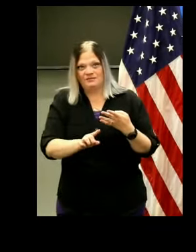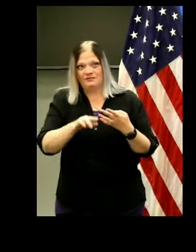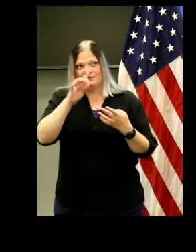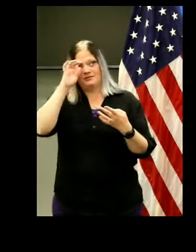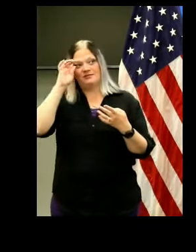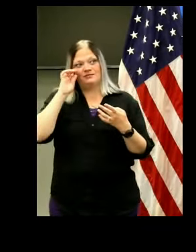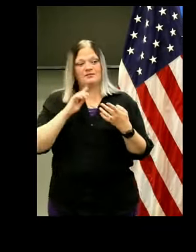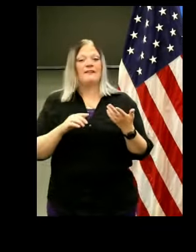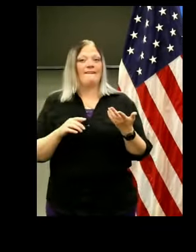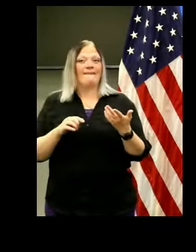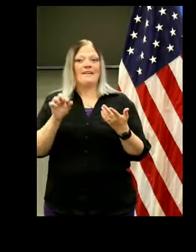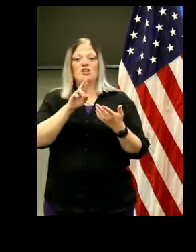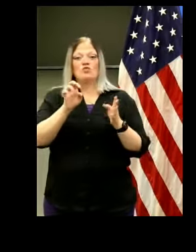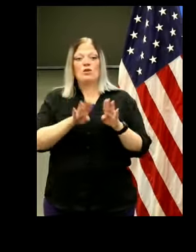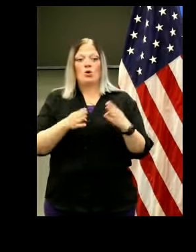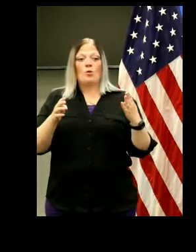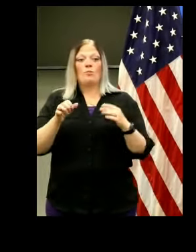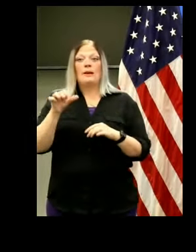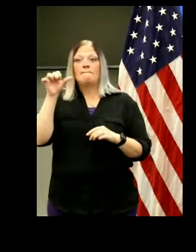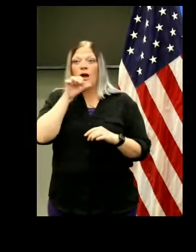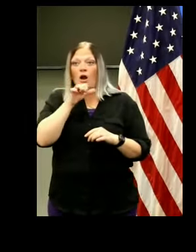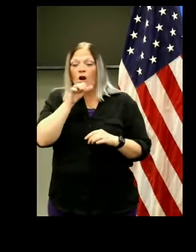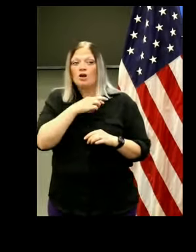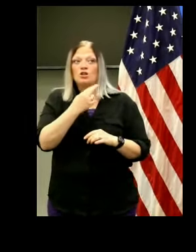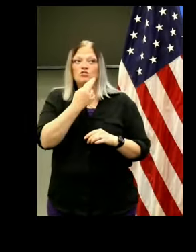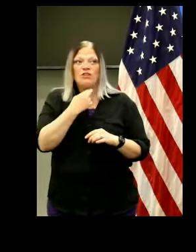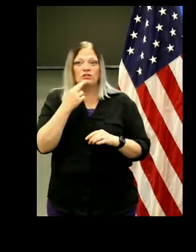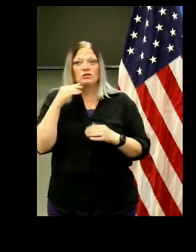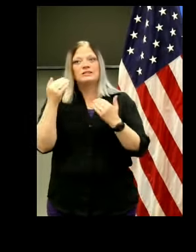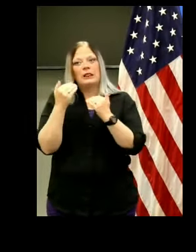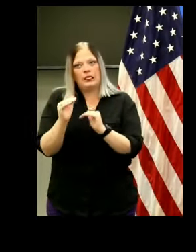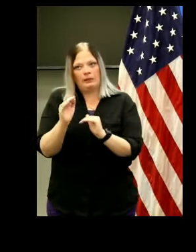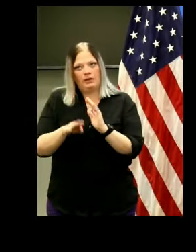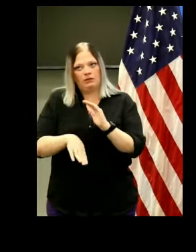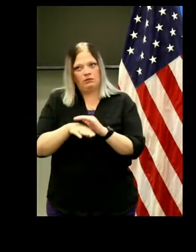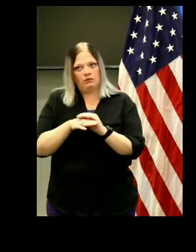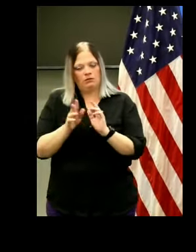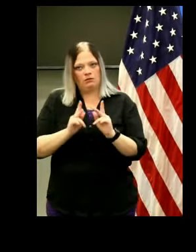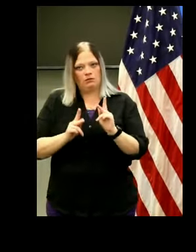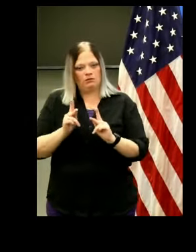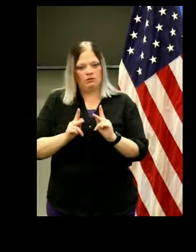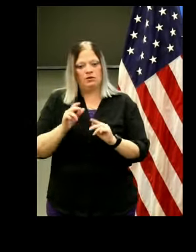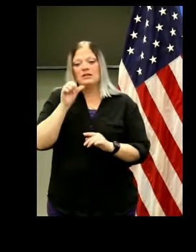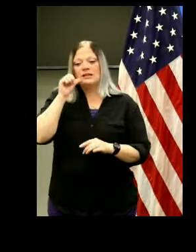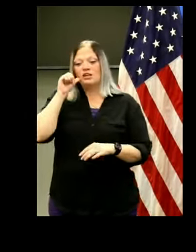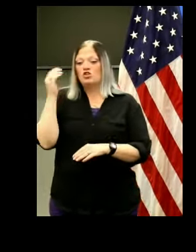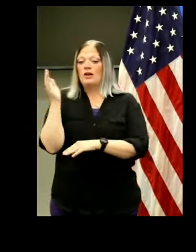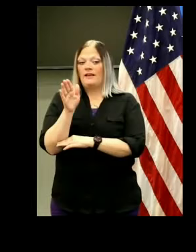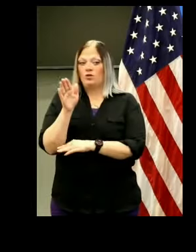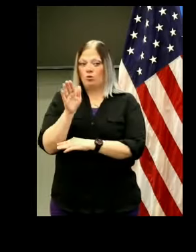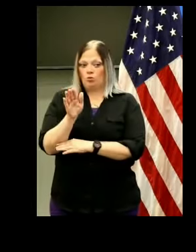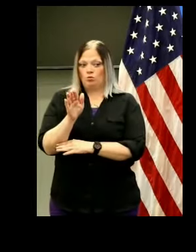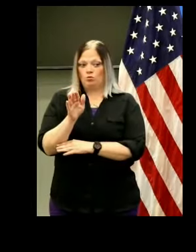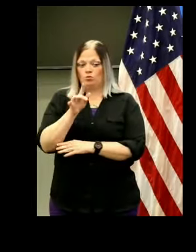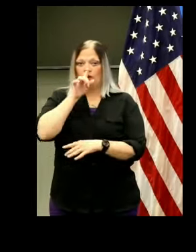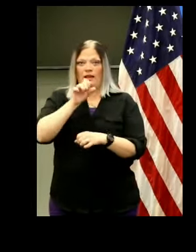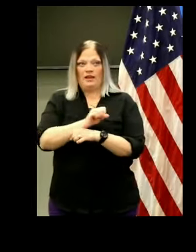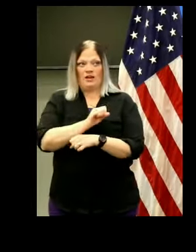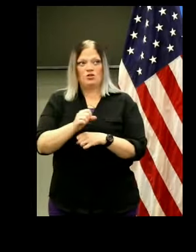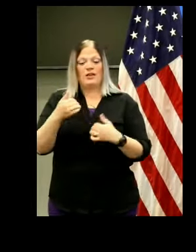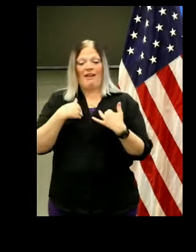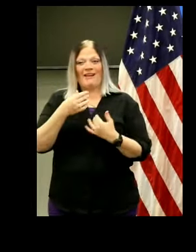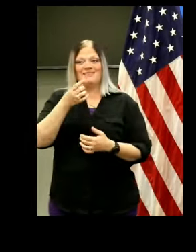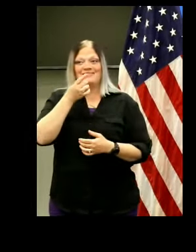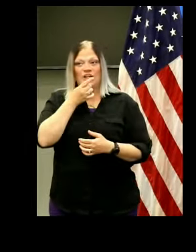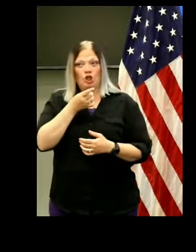the reopening of bars and restaurants at a limited capacity. Yesterday afternoon, I actually had